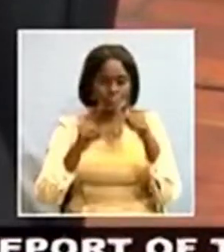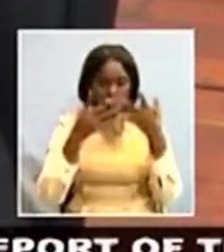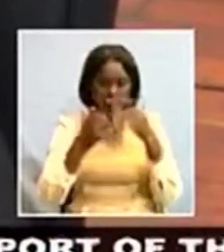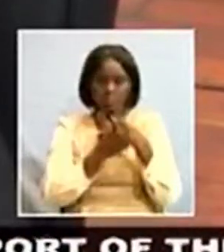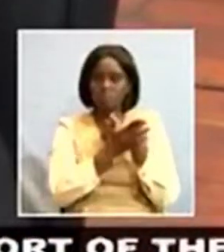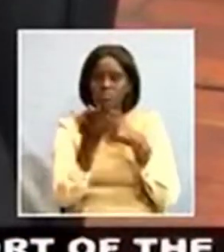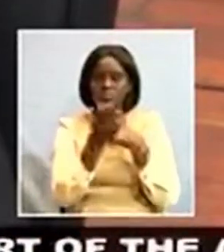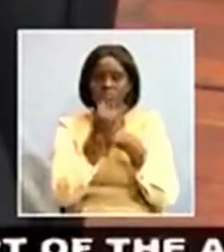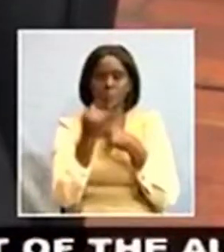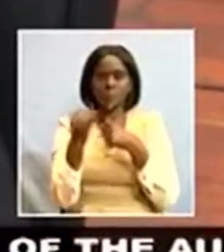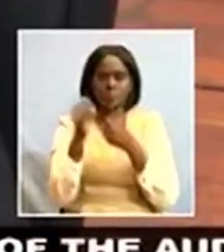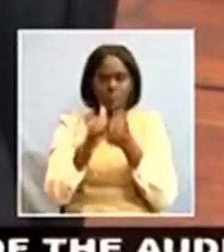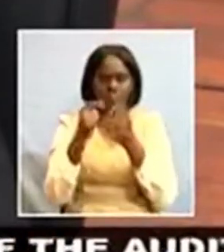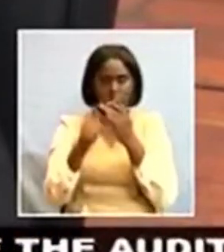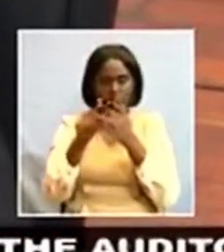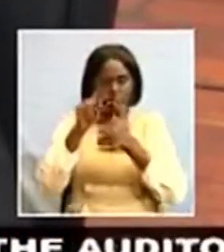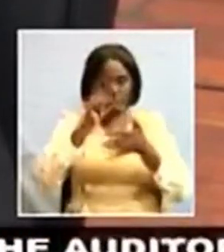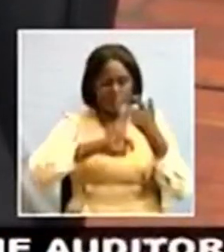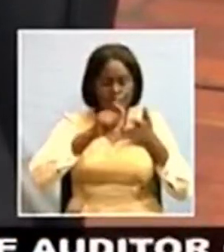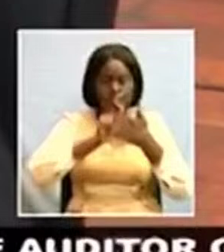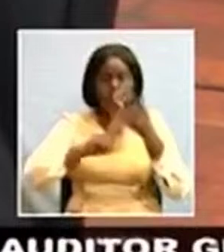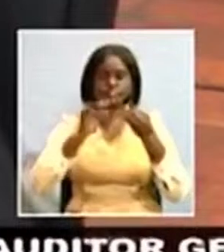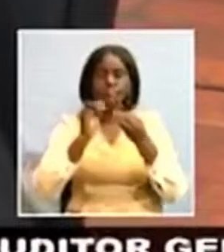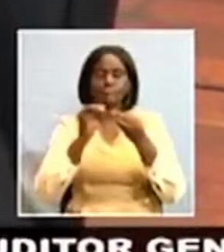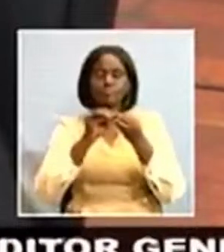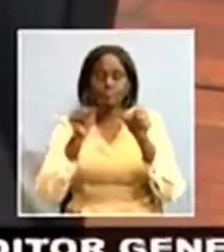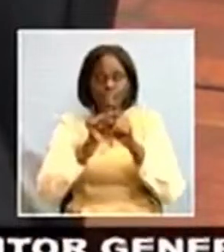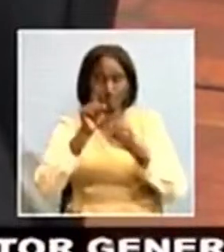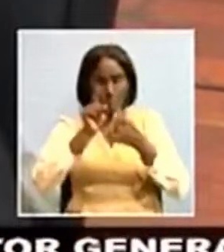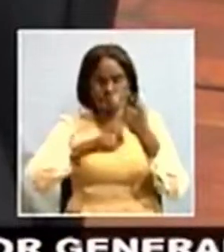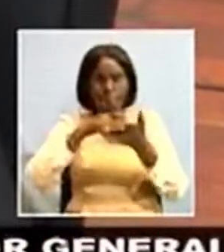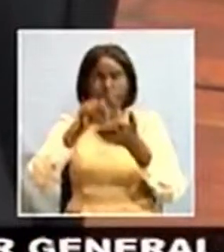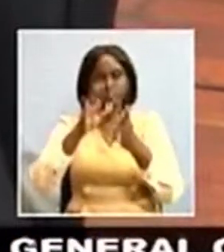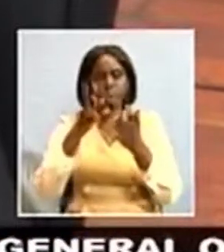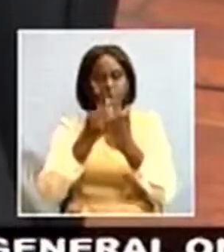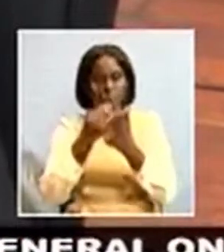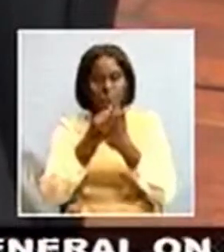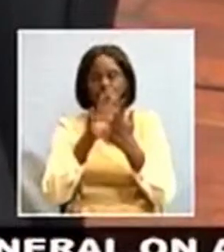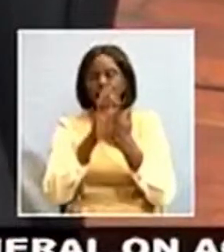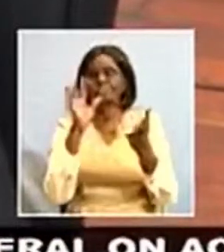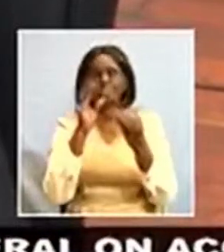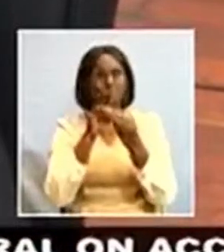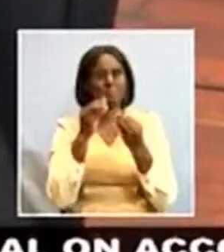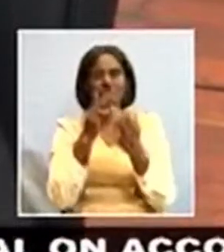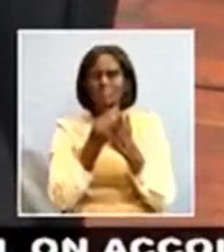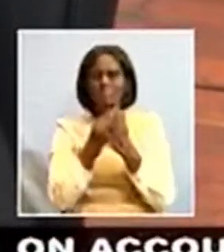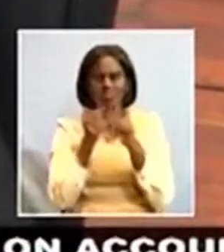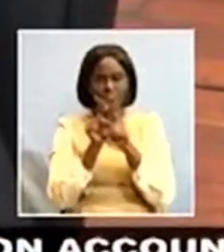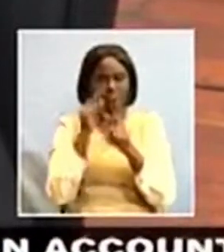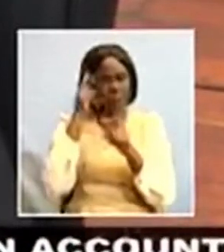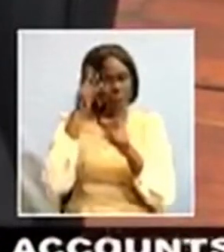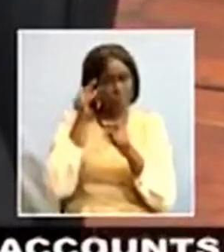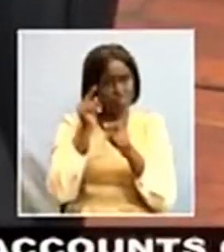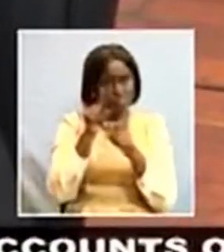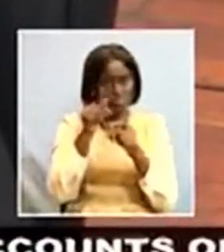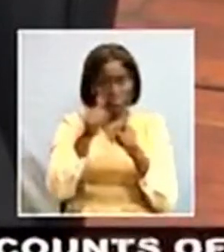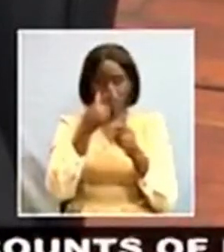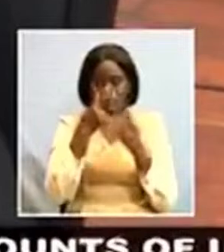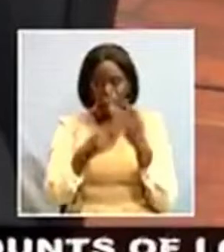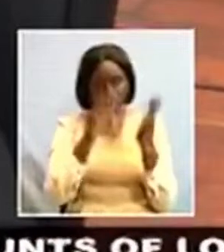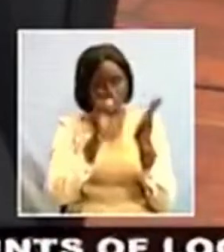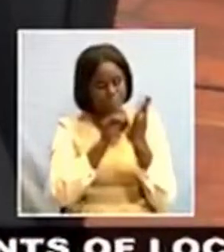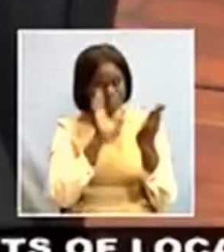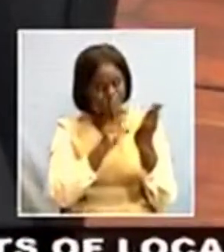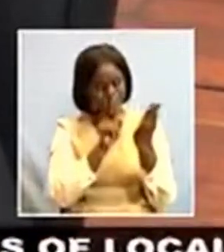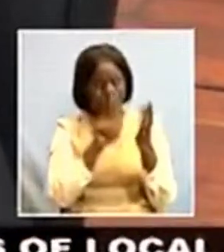these items which are costing the taxpayers' money, so much money. And the reason why you are supposed to inscribe